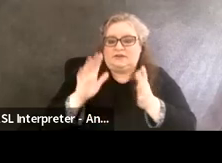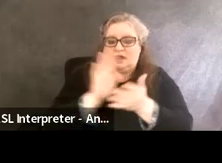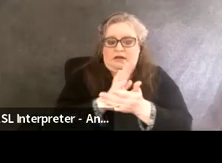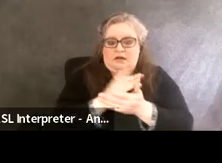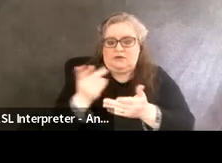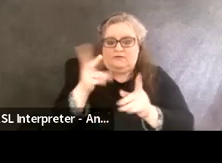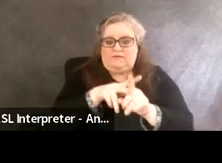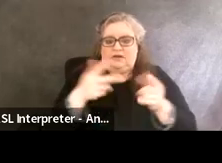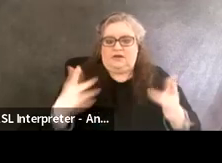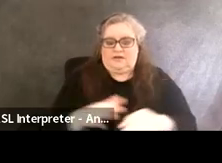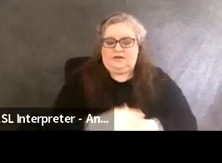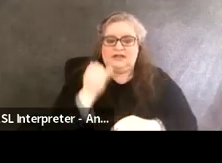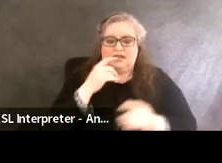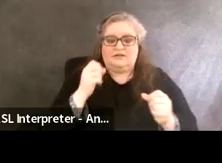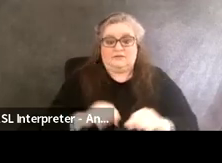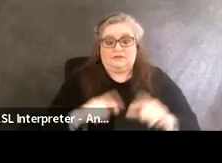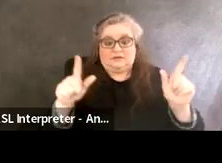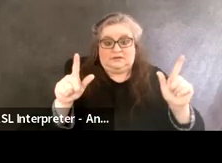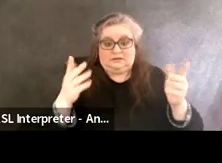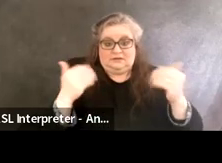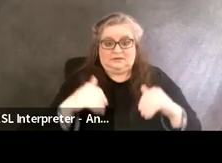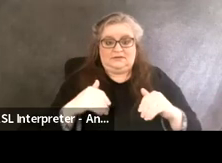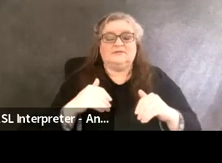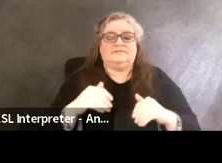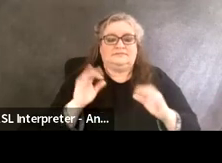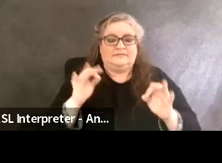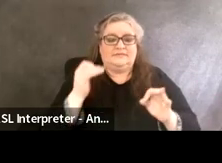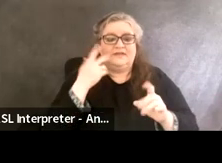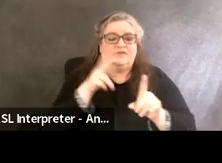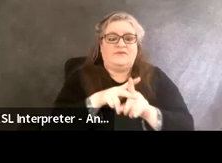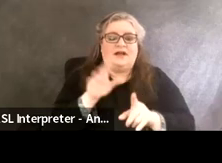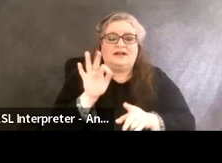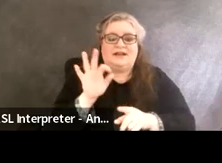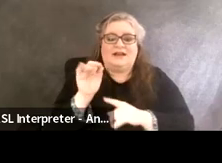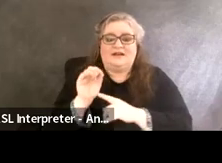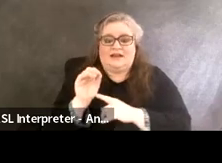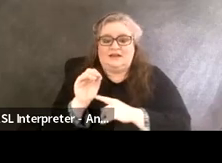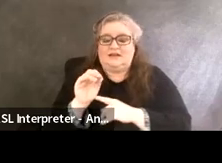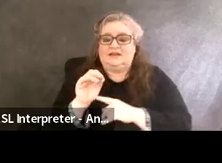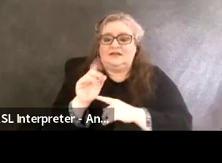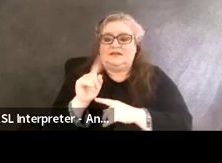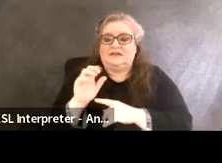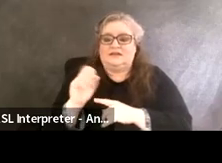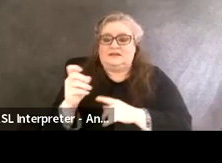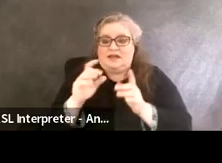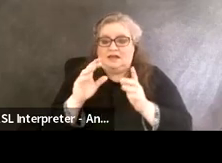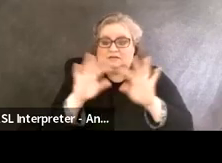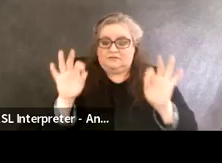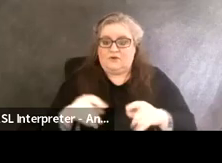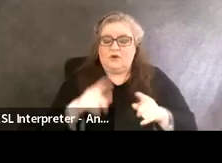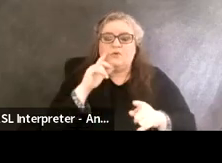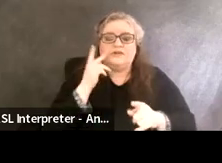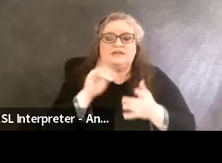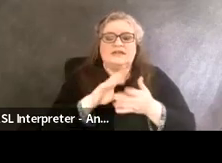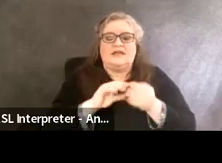So if we could go to the next screen, if you file a 990 tax return, you're going to find this number